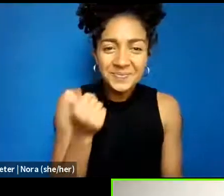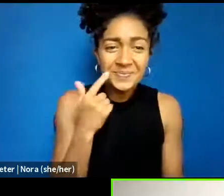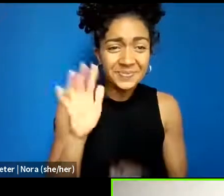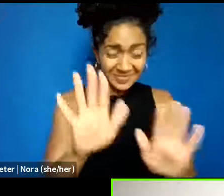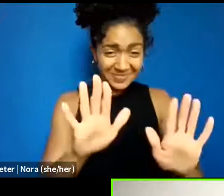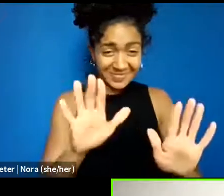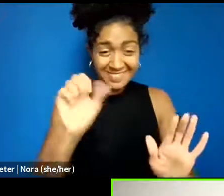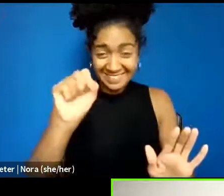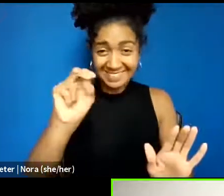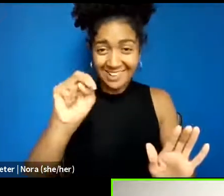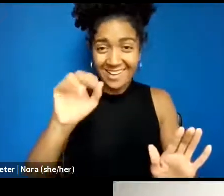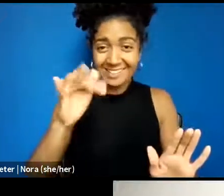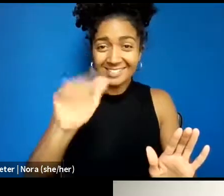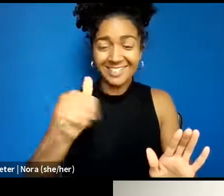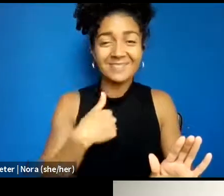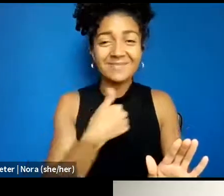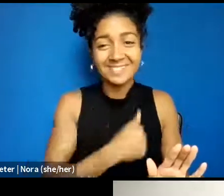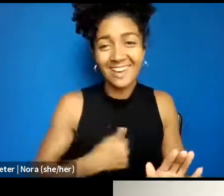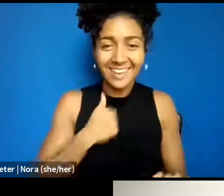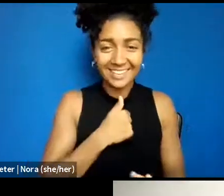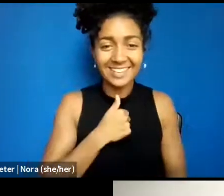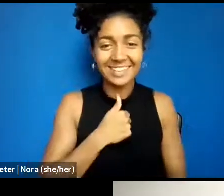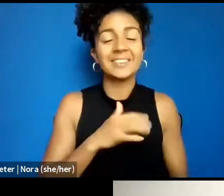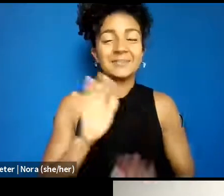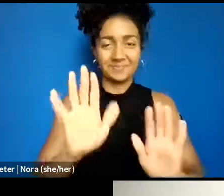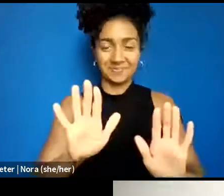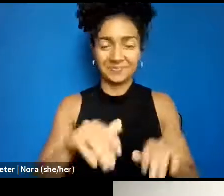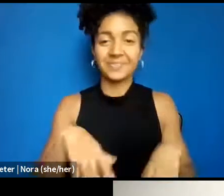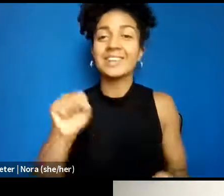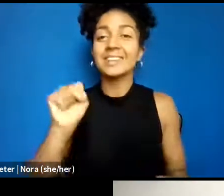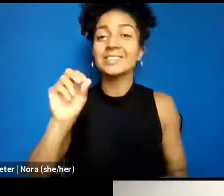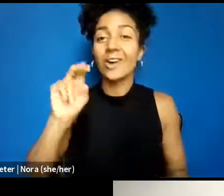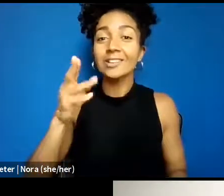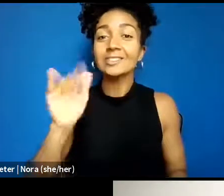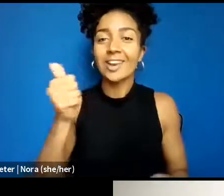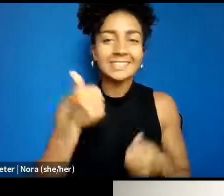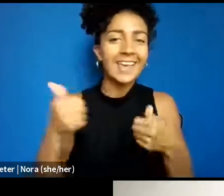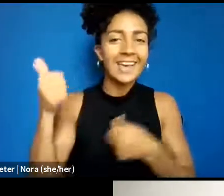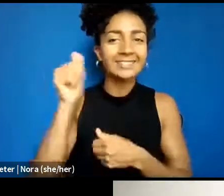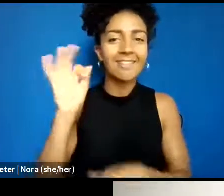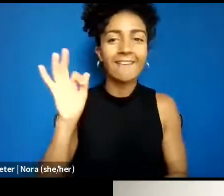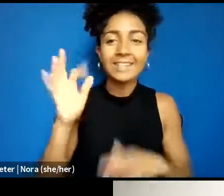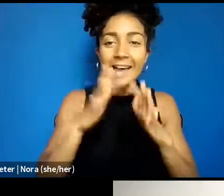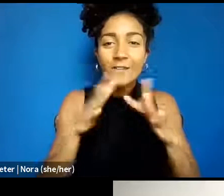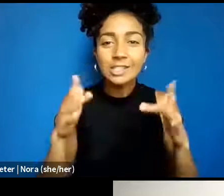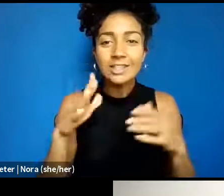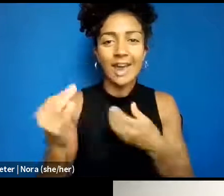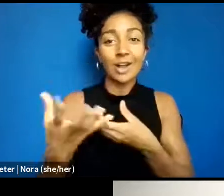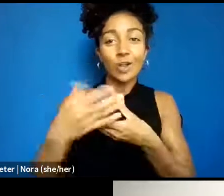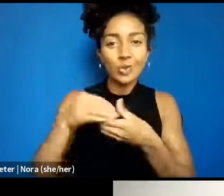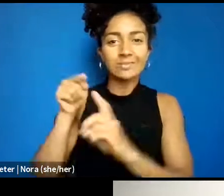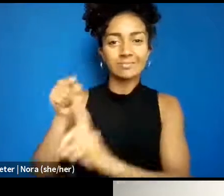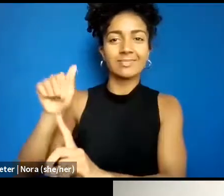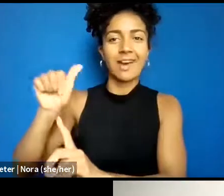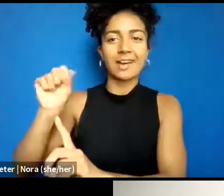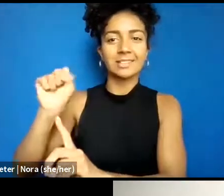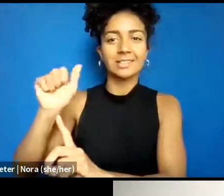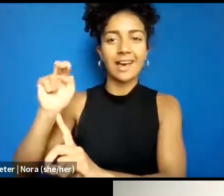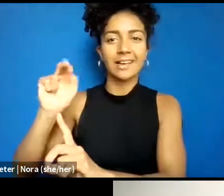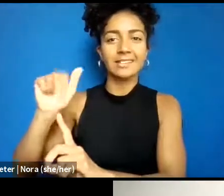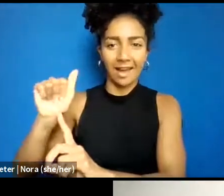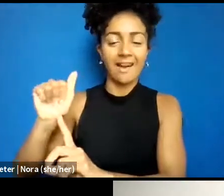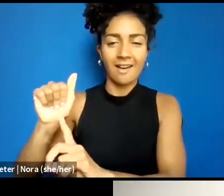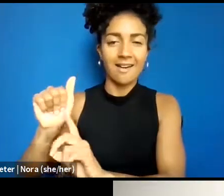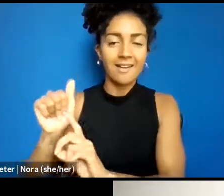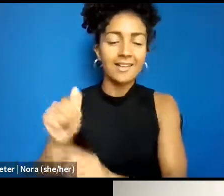Sonja, I'm so sorry. Sonja is the head of diversity and inclusion at Asana. And we'll